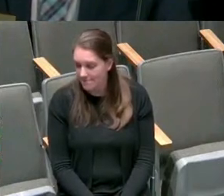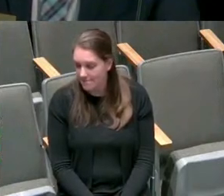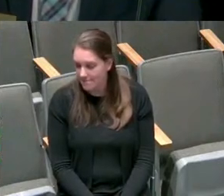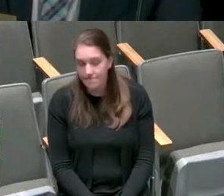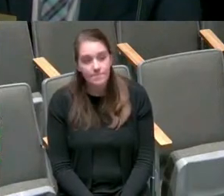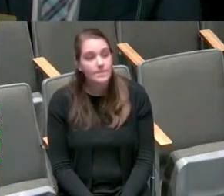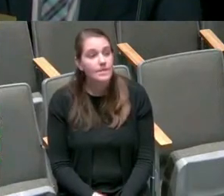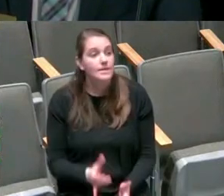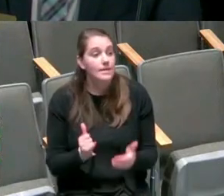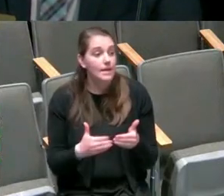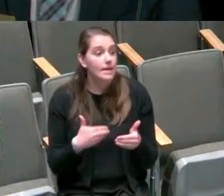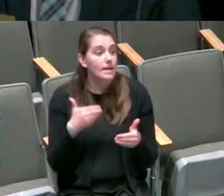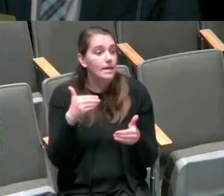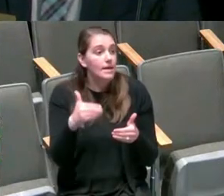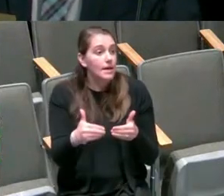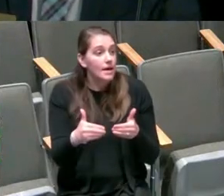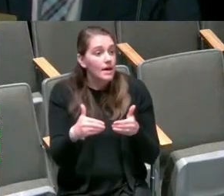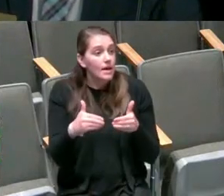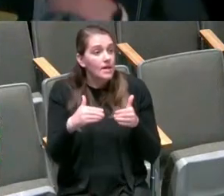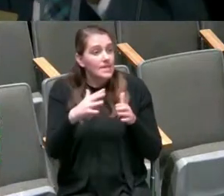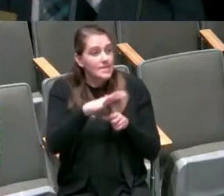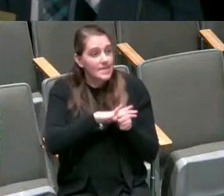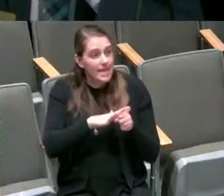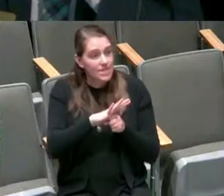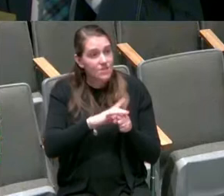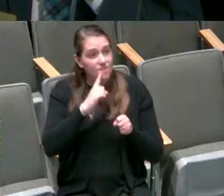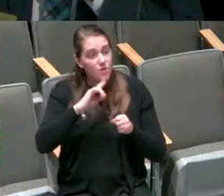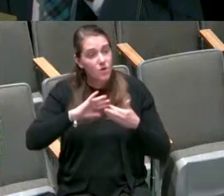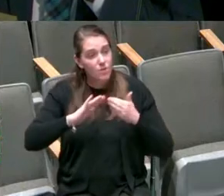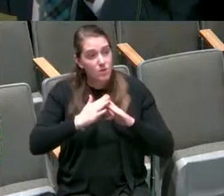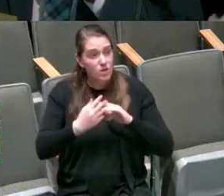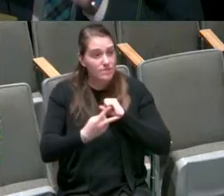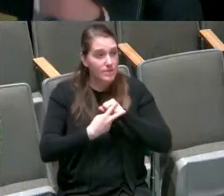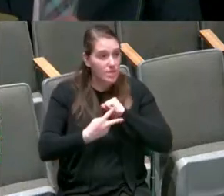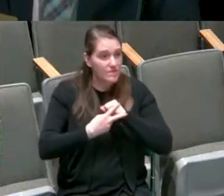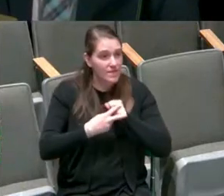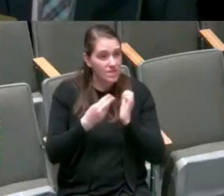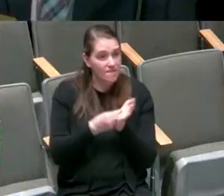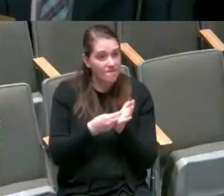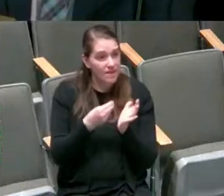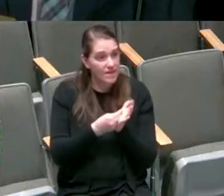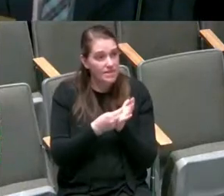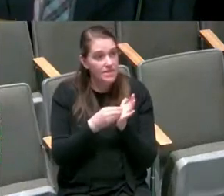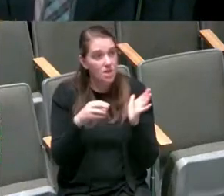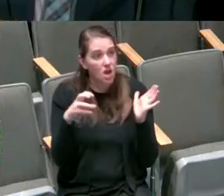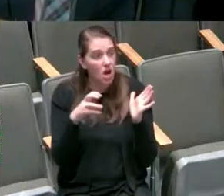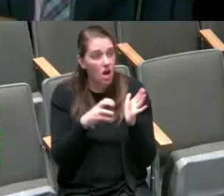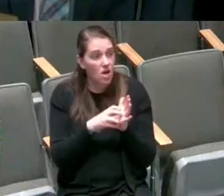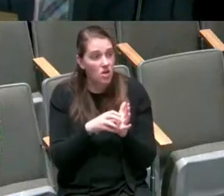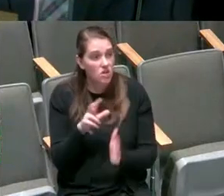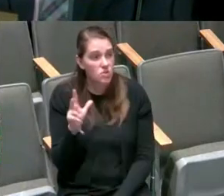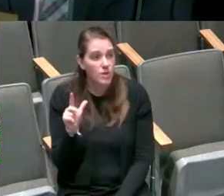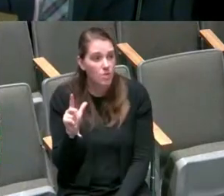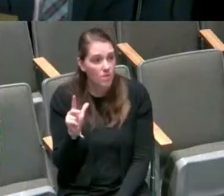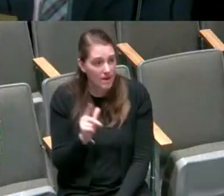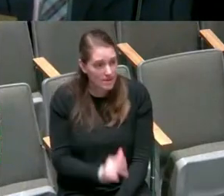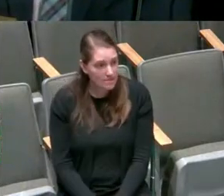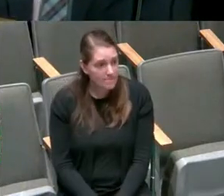we are now moving into the section of community preservation funds article 23.